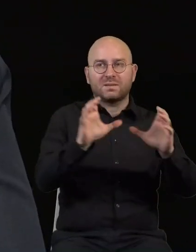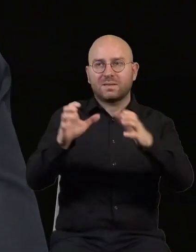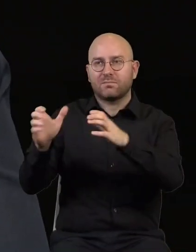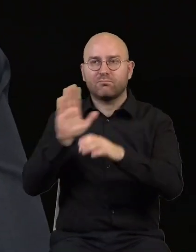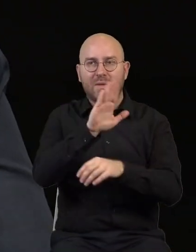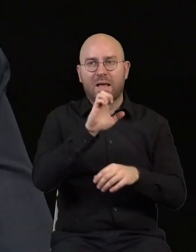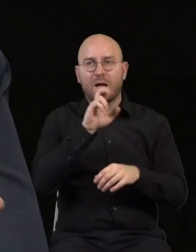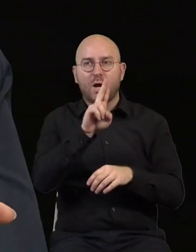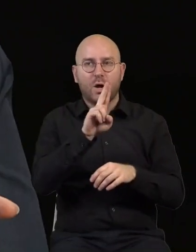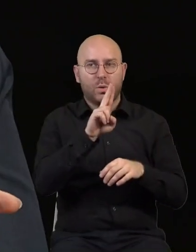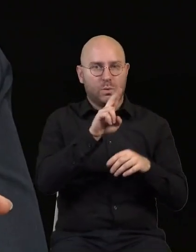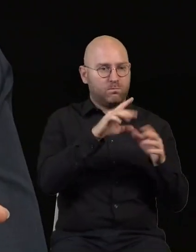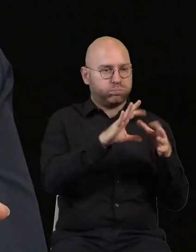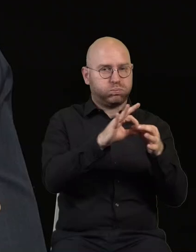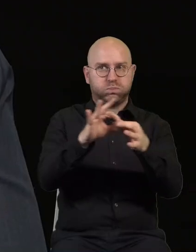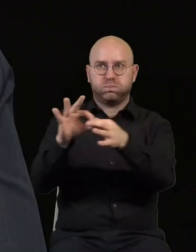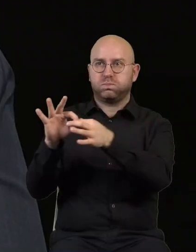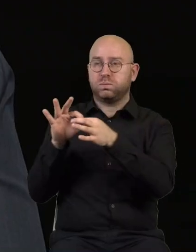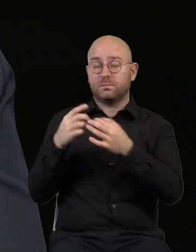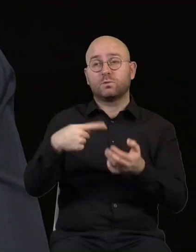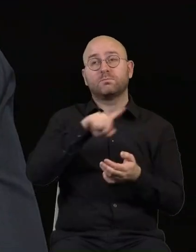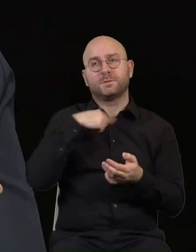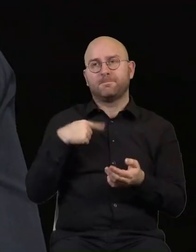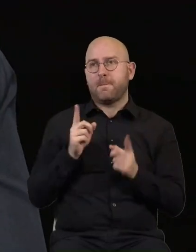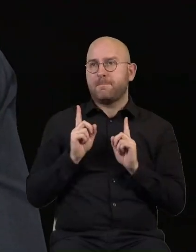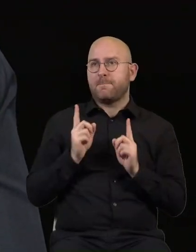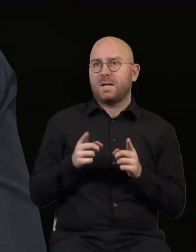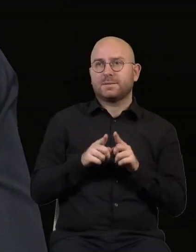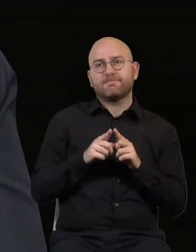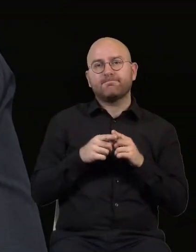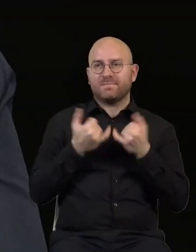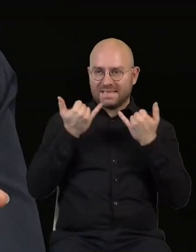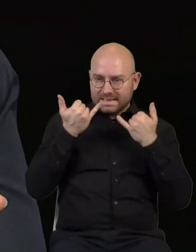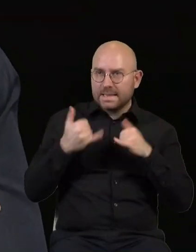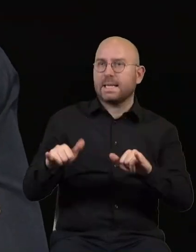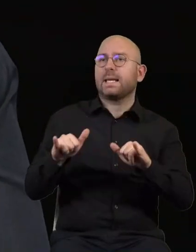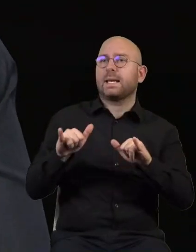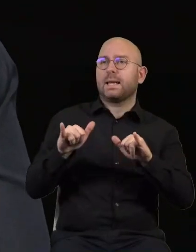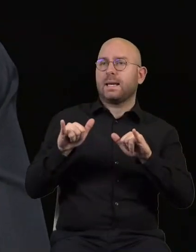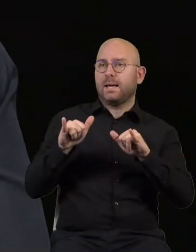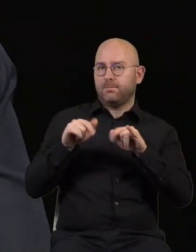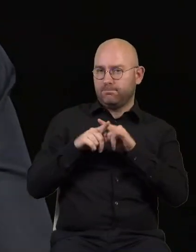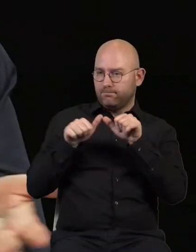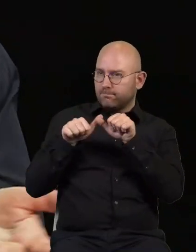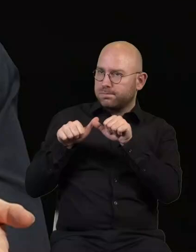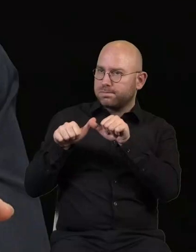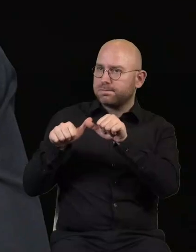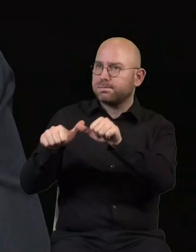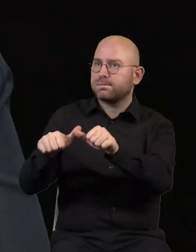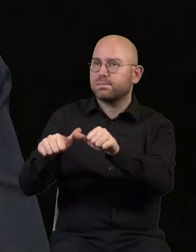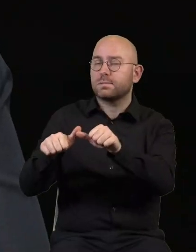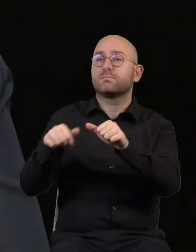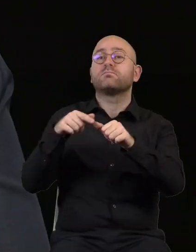that indeed also our stakeholders and citizens see the fruits